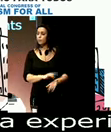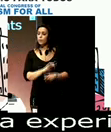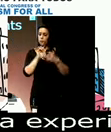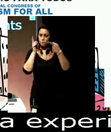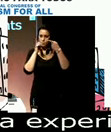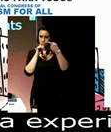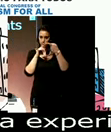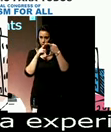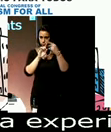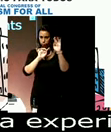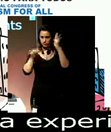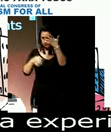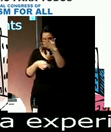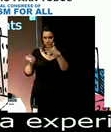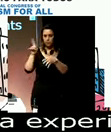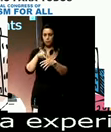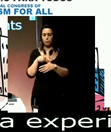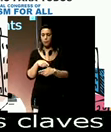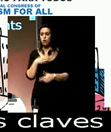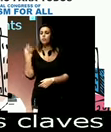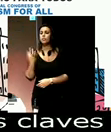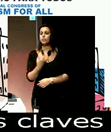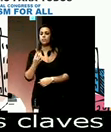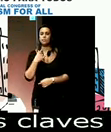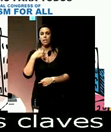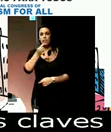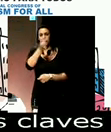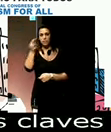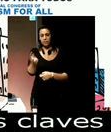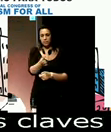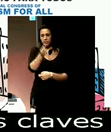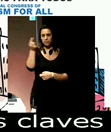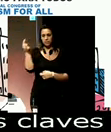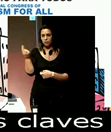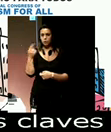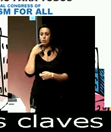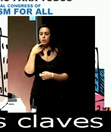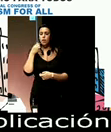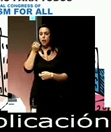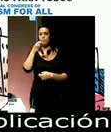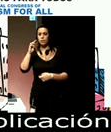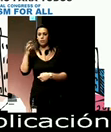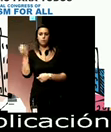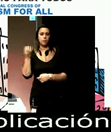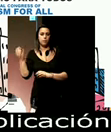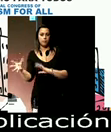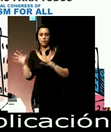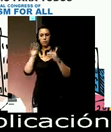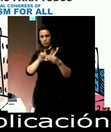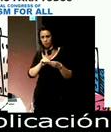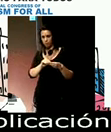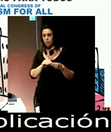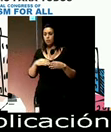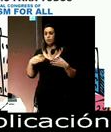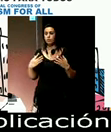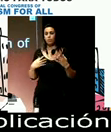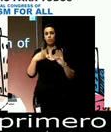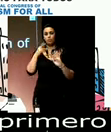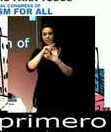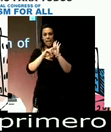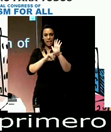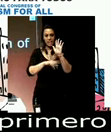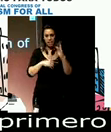The first of these 6 points is that the design of an app must be adapted. There are